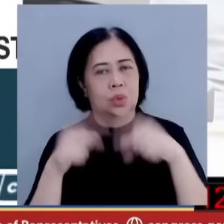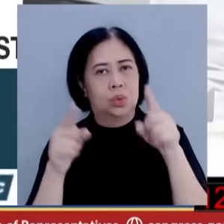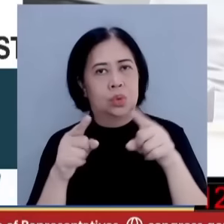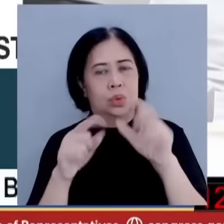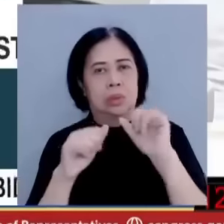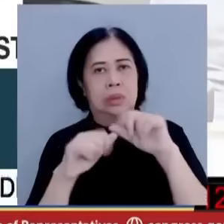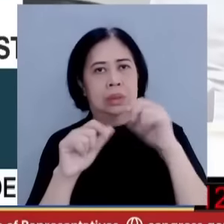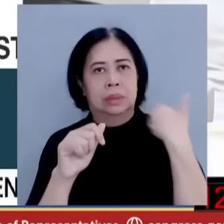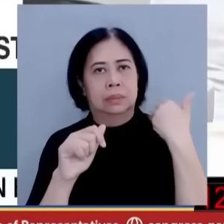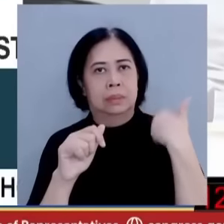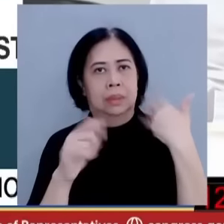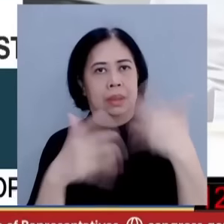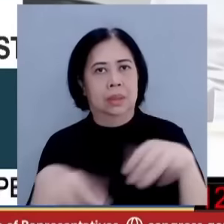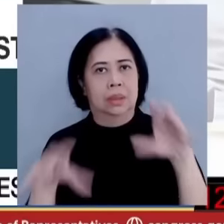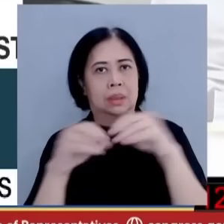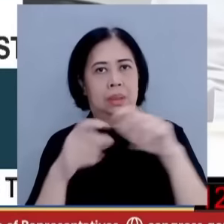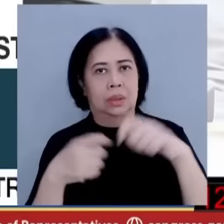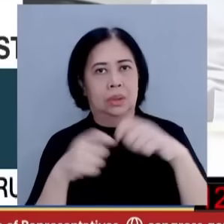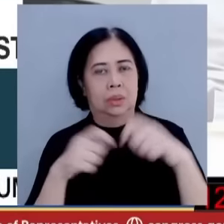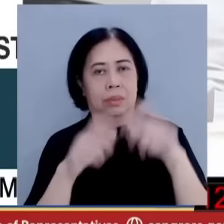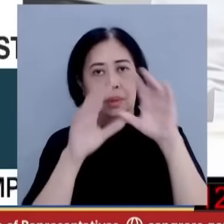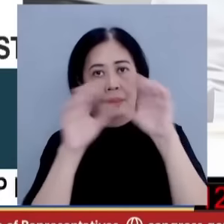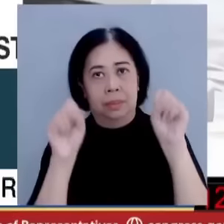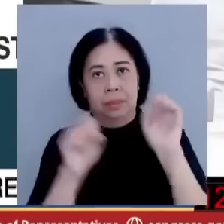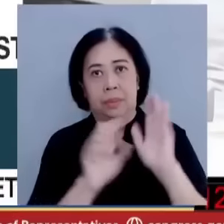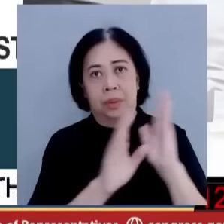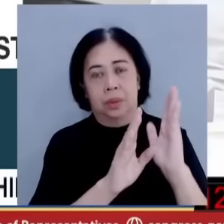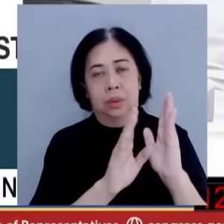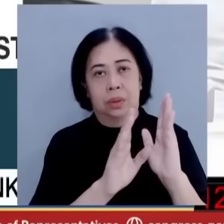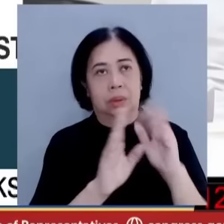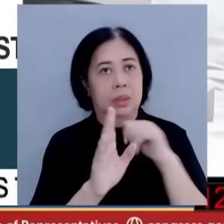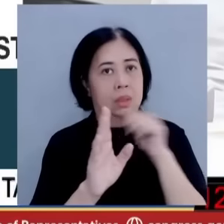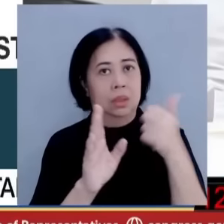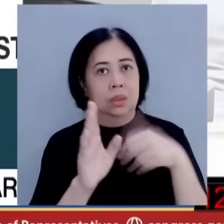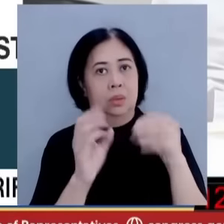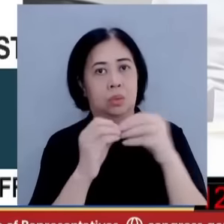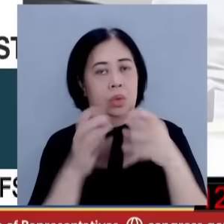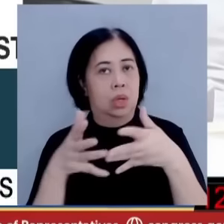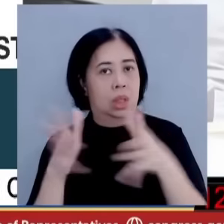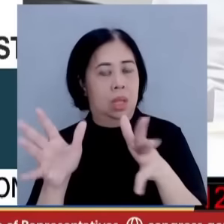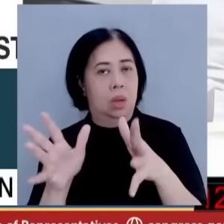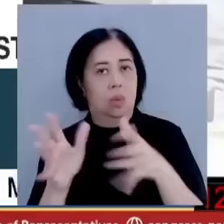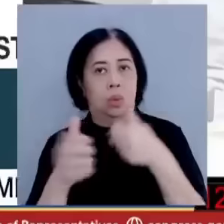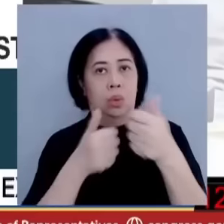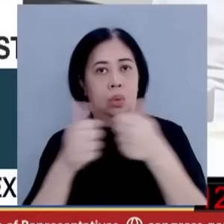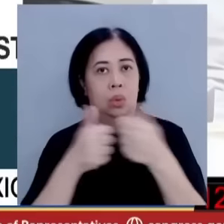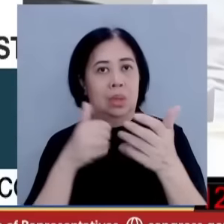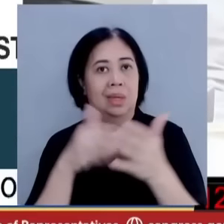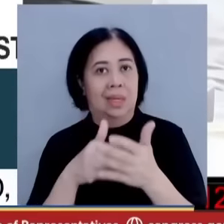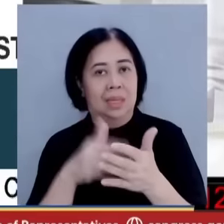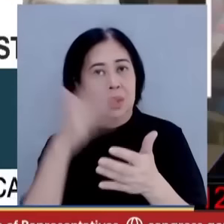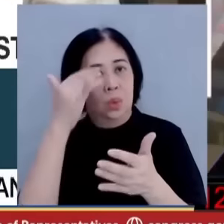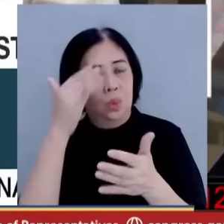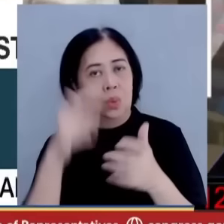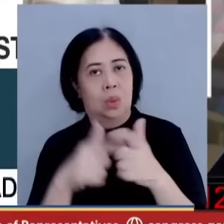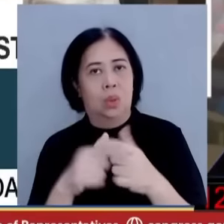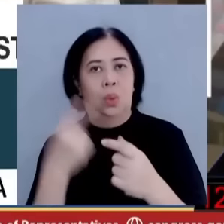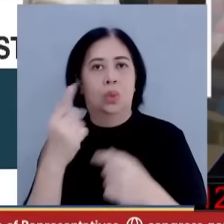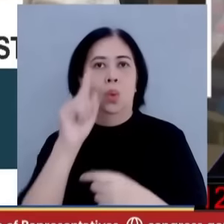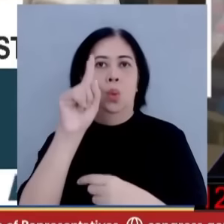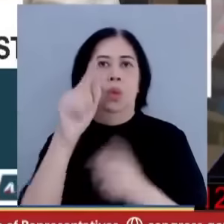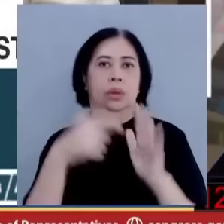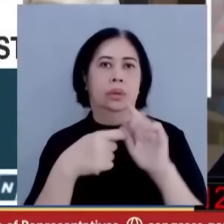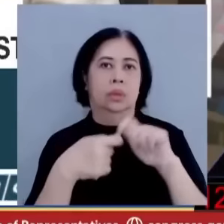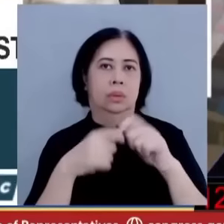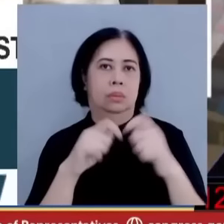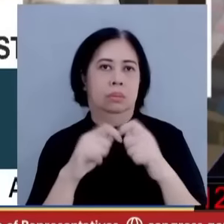term of the president, and will no longer be allowed to run again, precisely because there's only one term